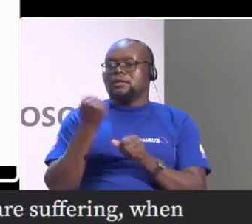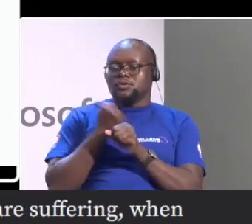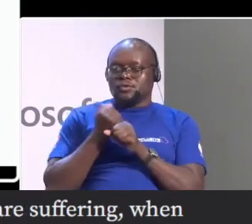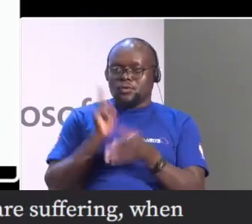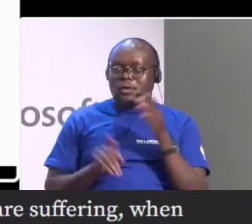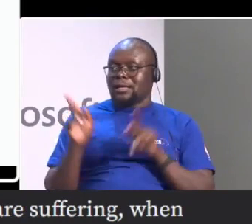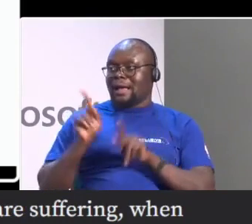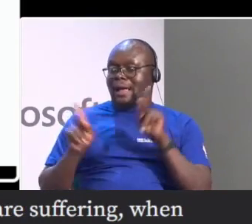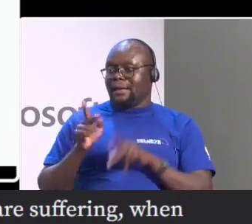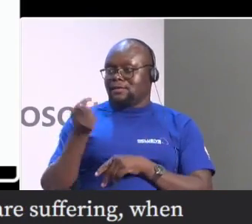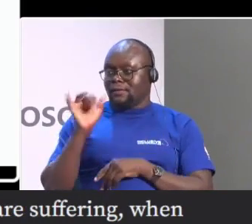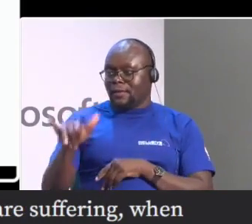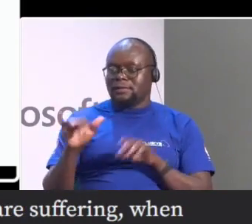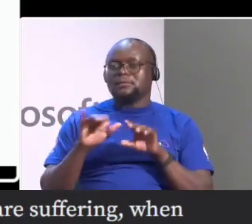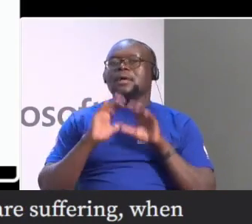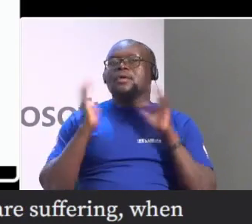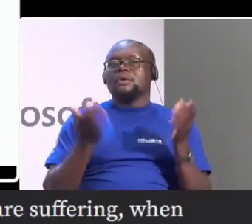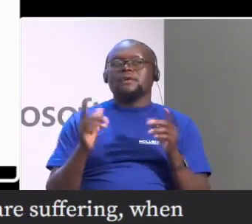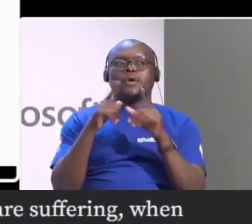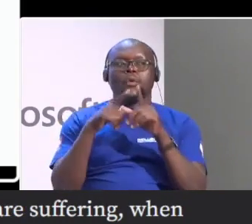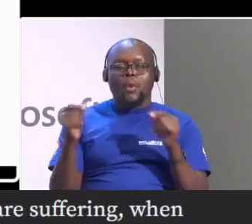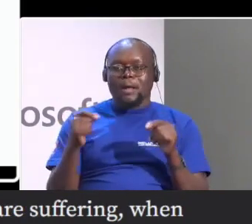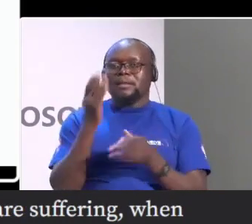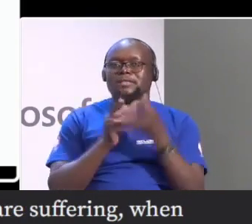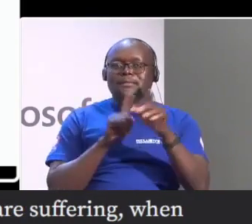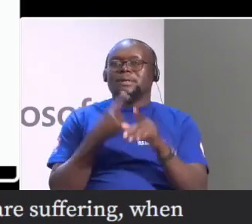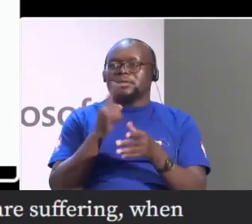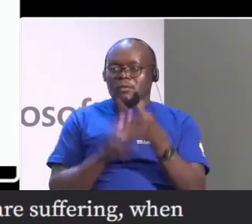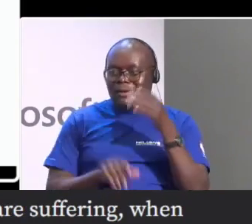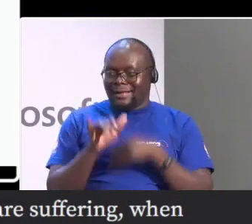kindness. So that's a universal word. In Sanskrit, we call it